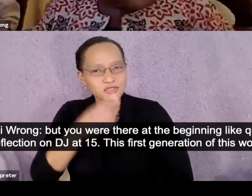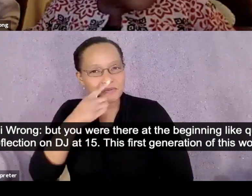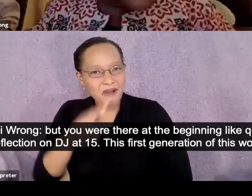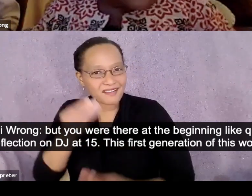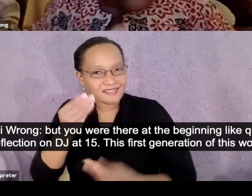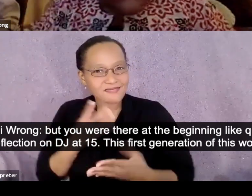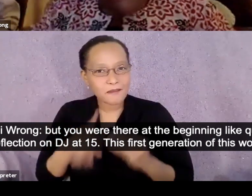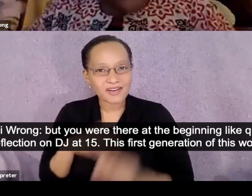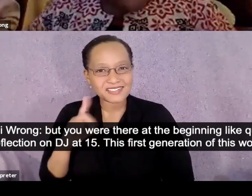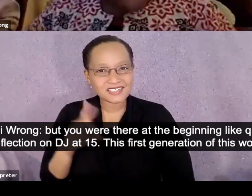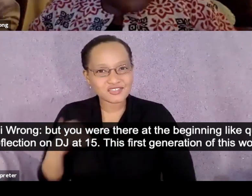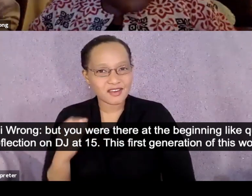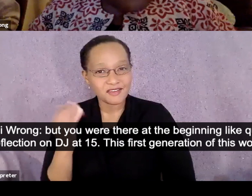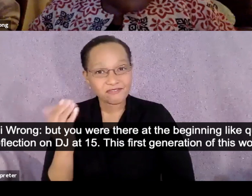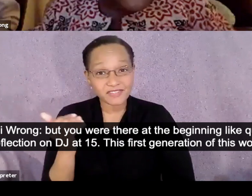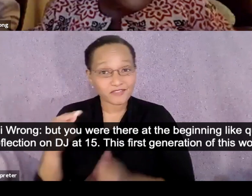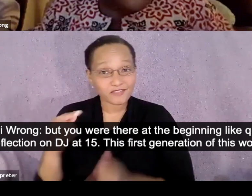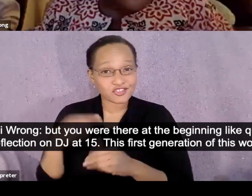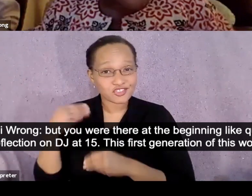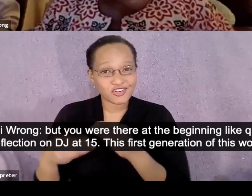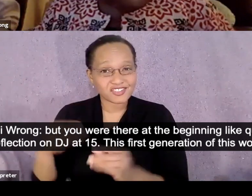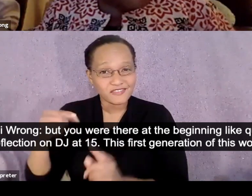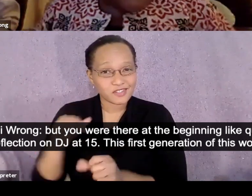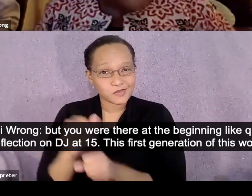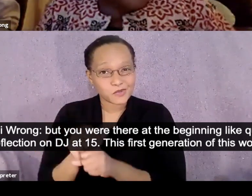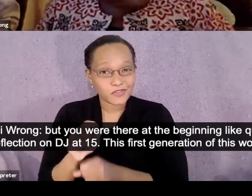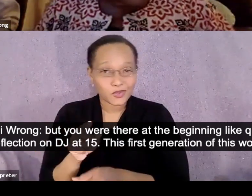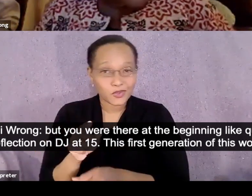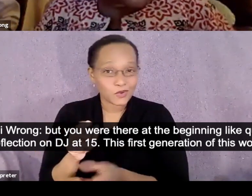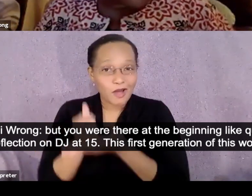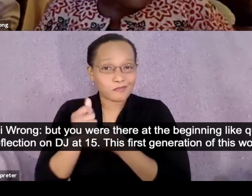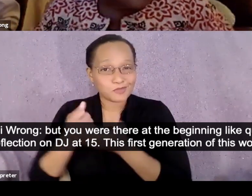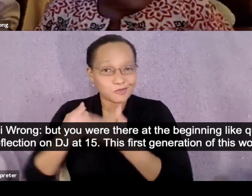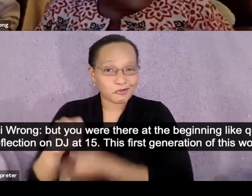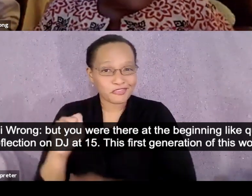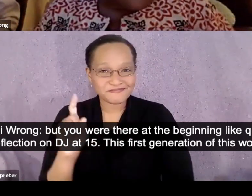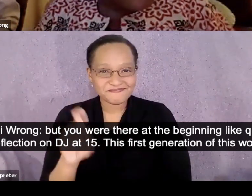15, this first generation of this work that you helped birth.